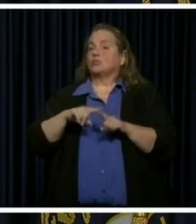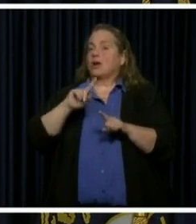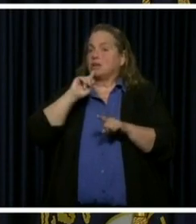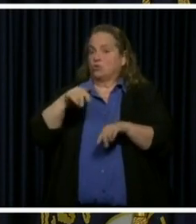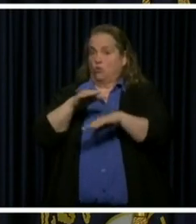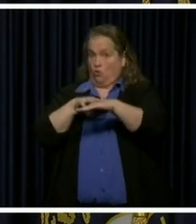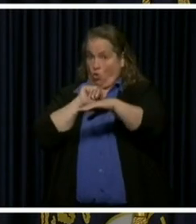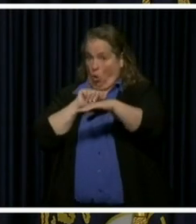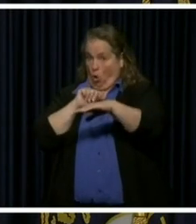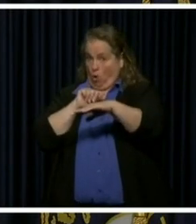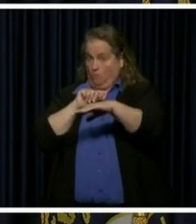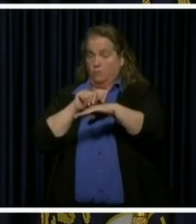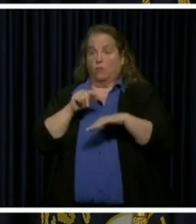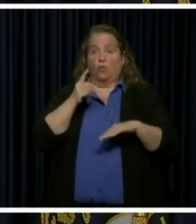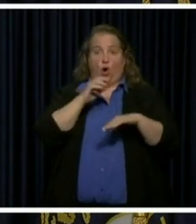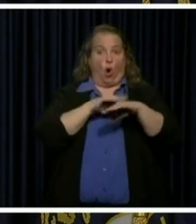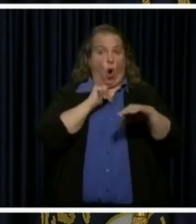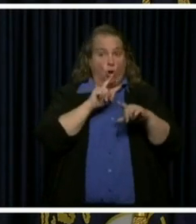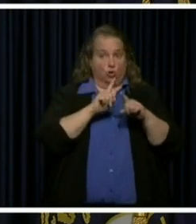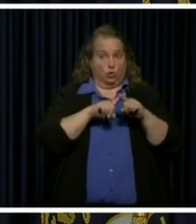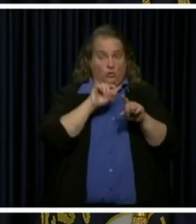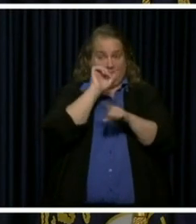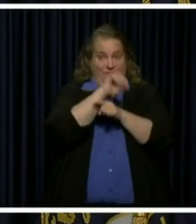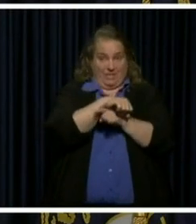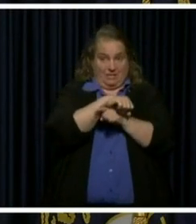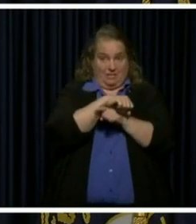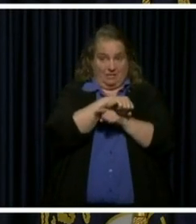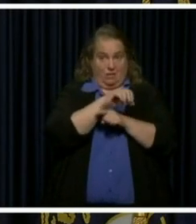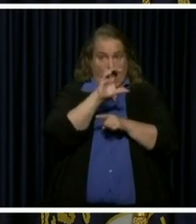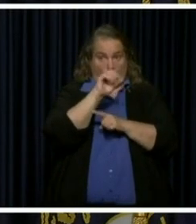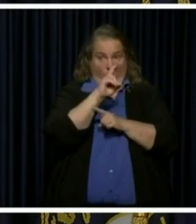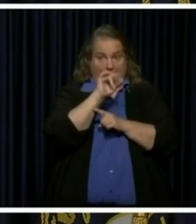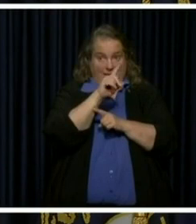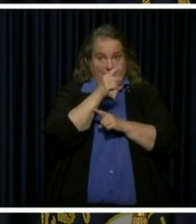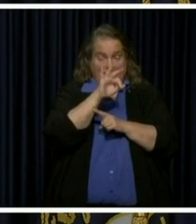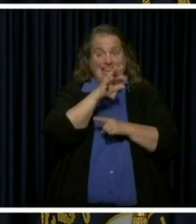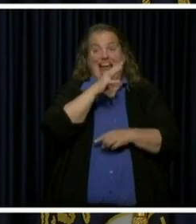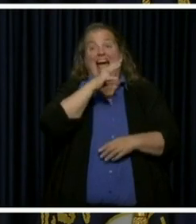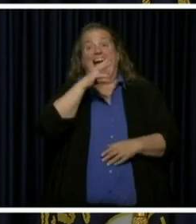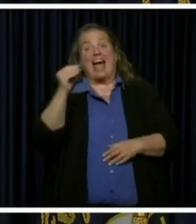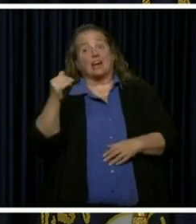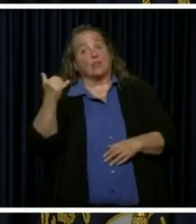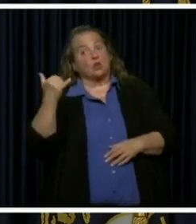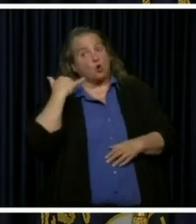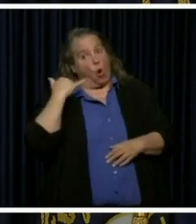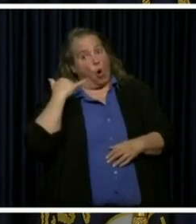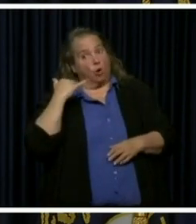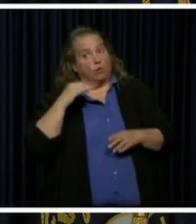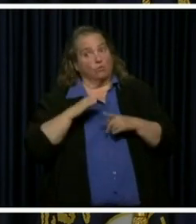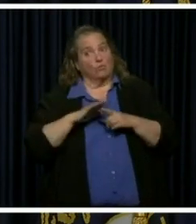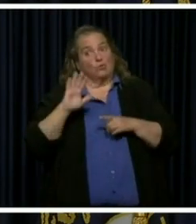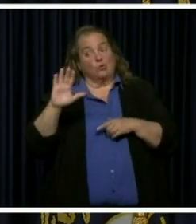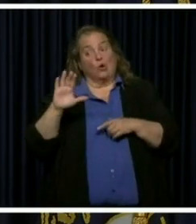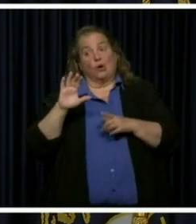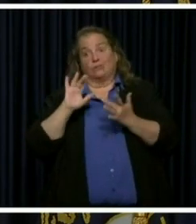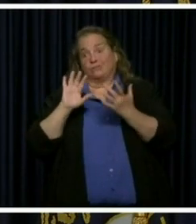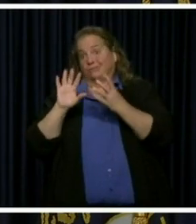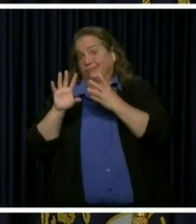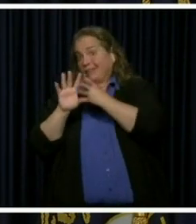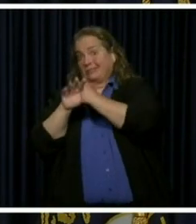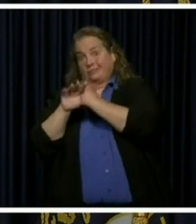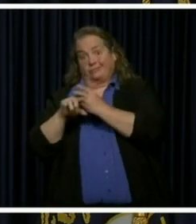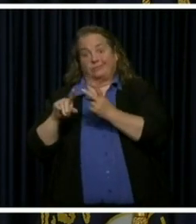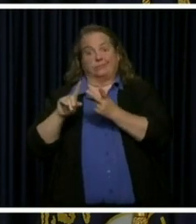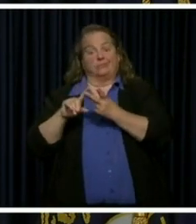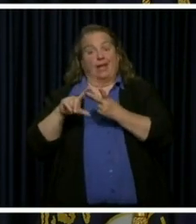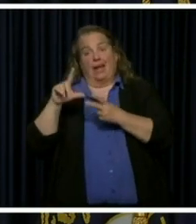of what it takes to defeat COVID-19 and the call that's going to come in to your cell phone or your landline. So today I'm